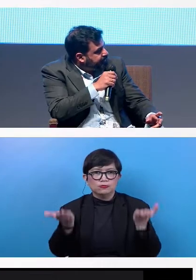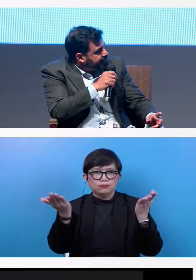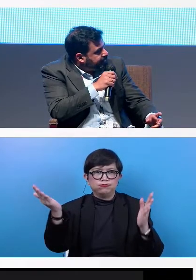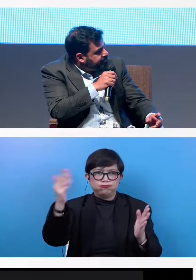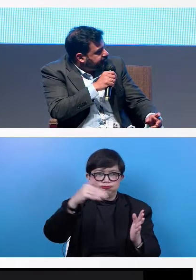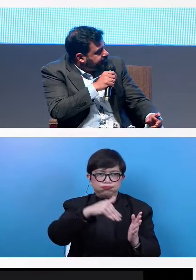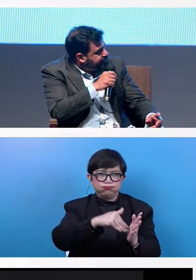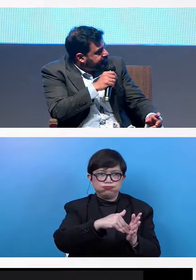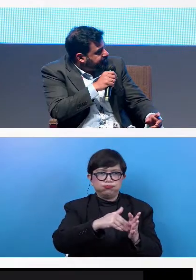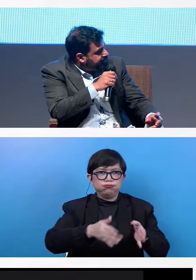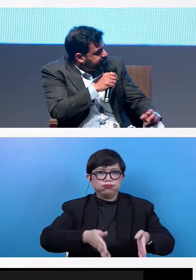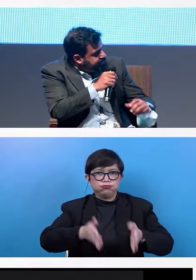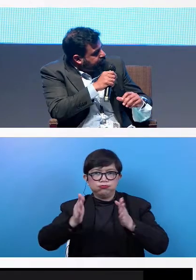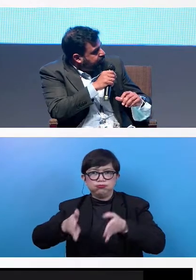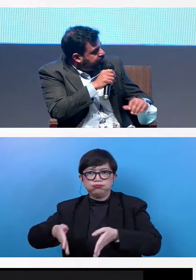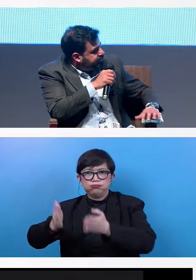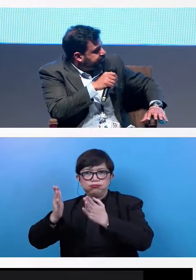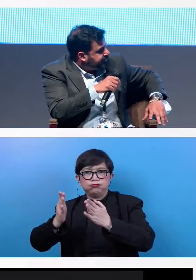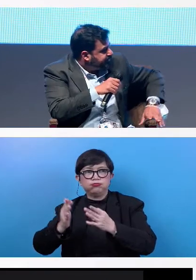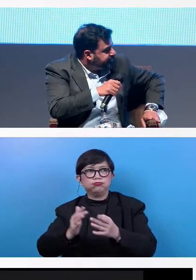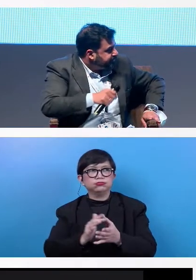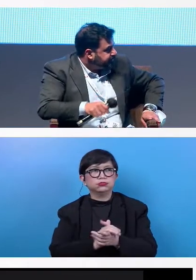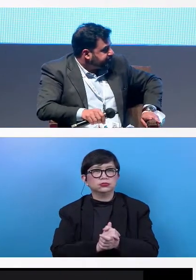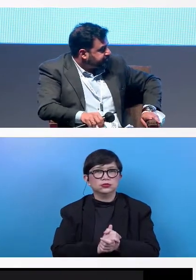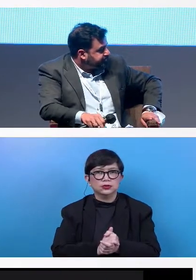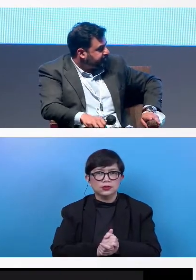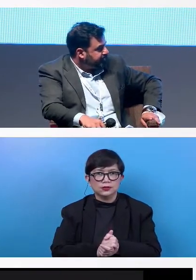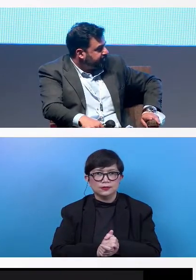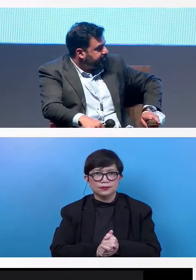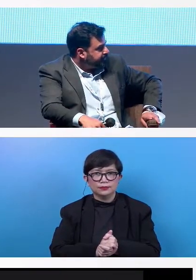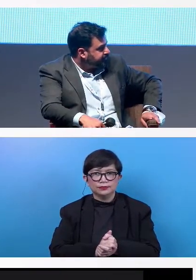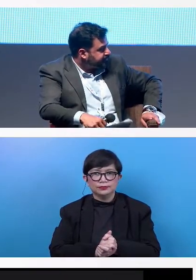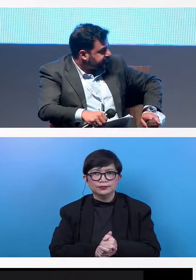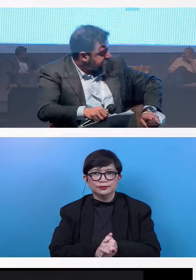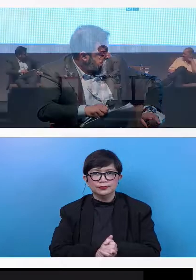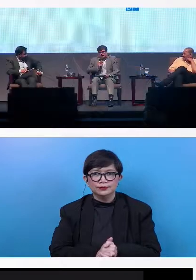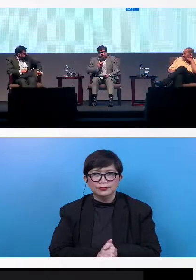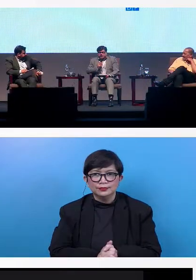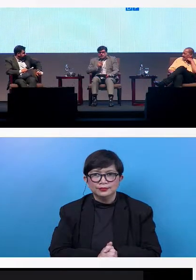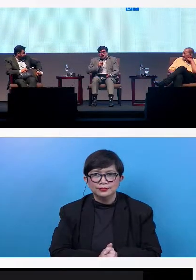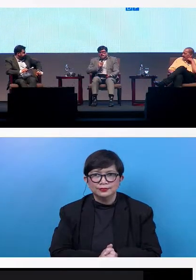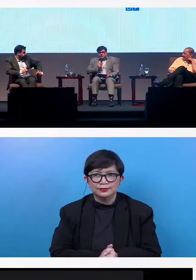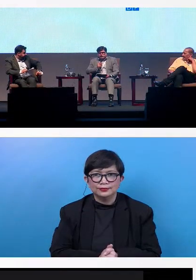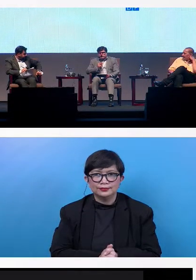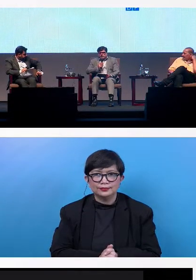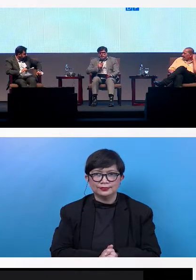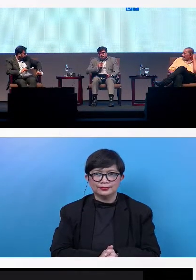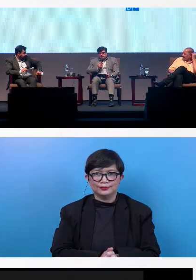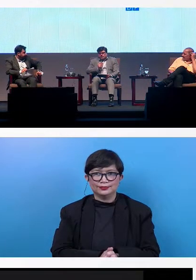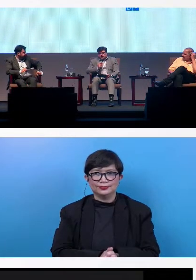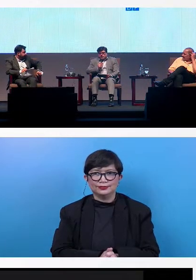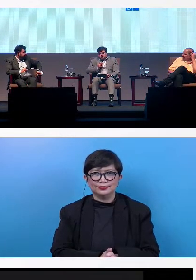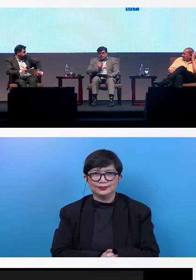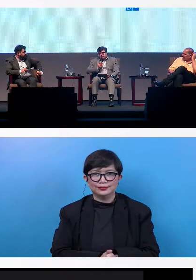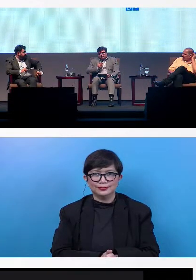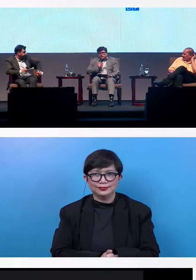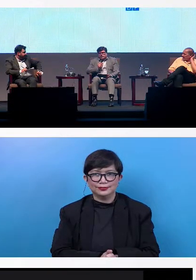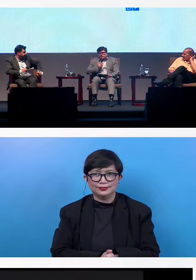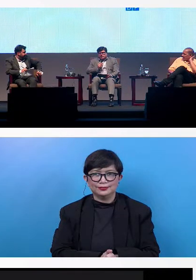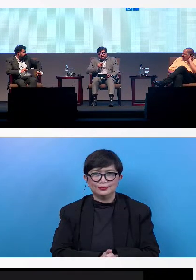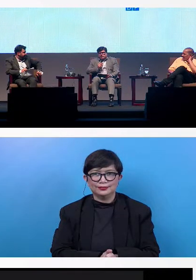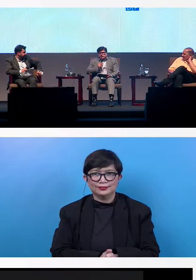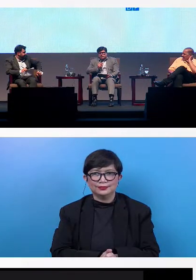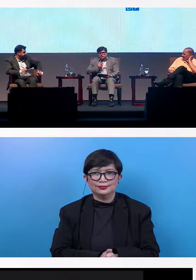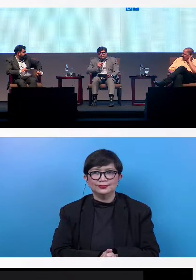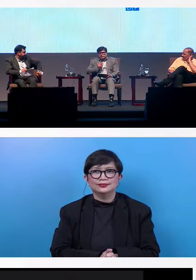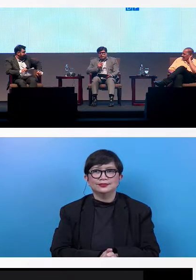that be? Ajay, you want to go first? I can give it a go in